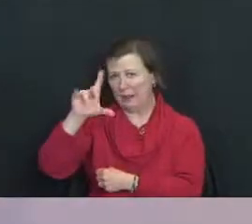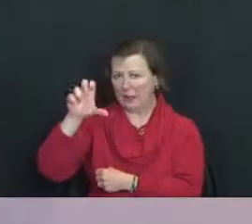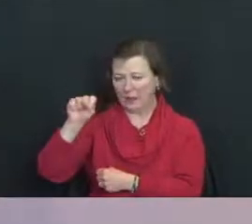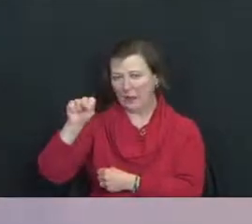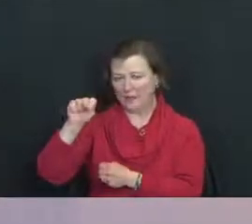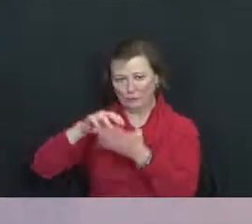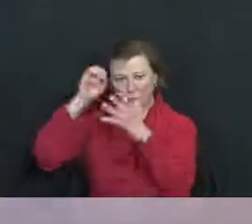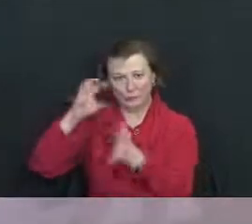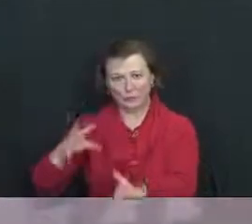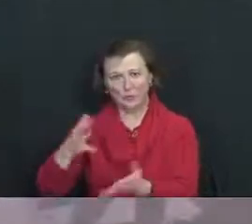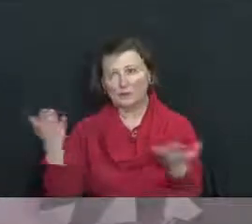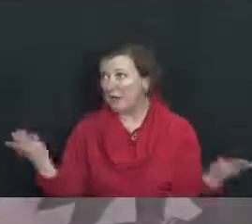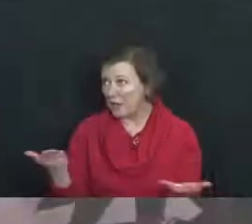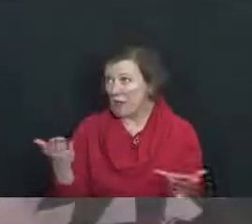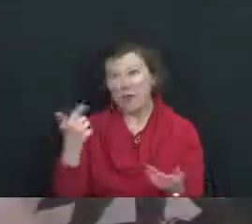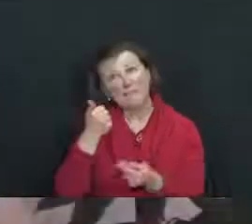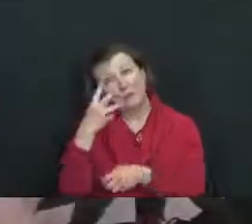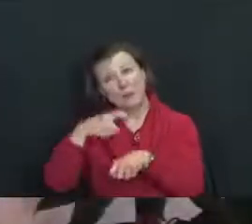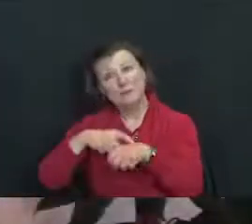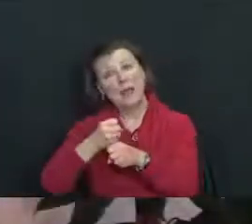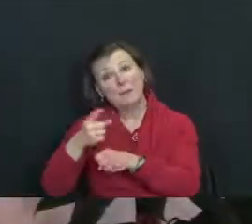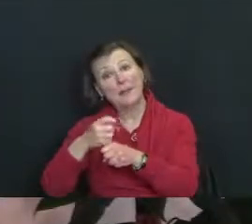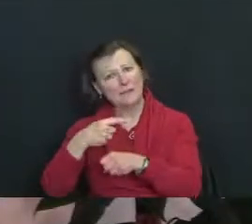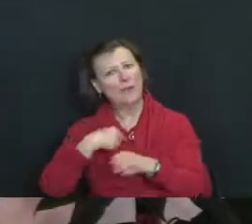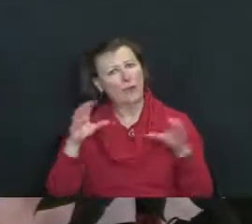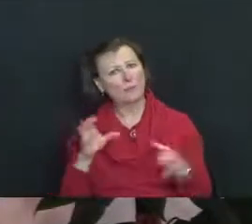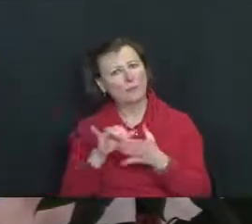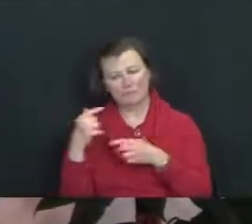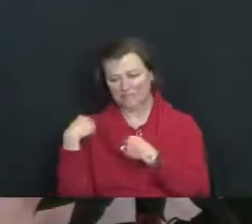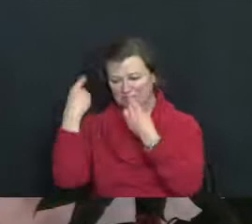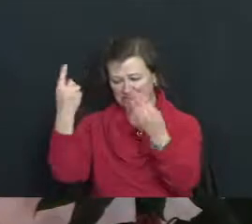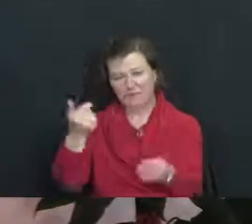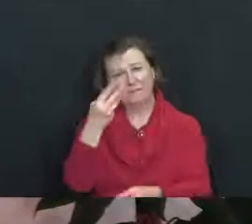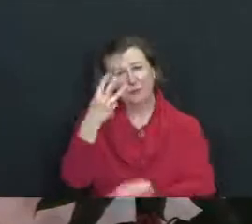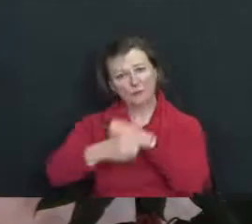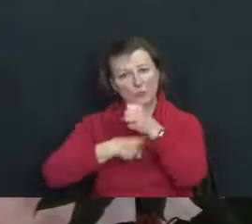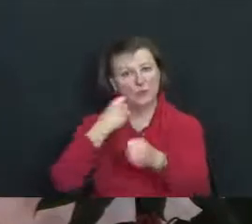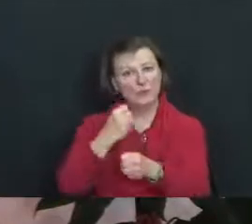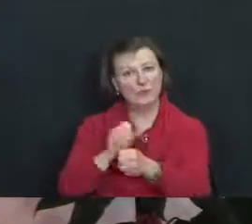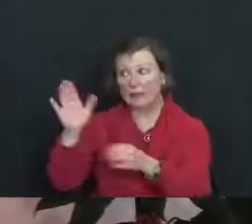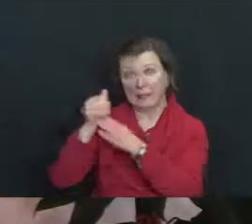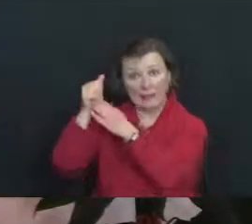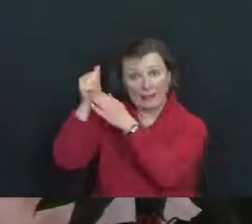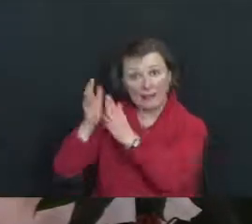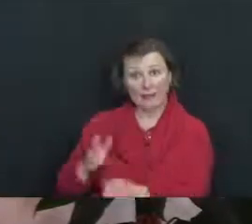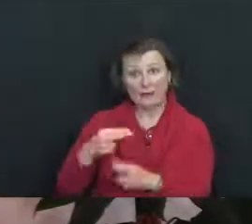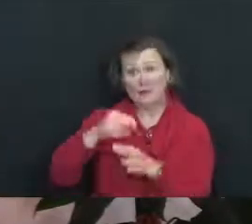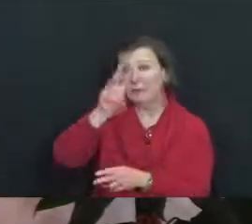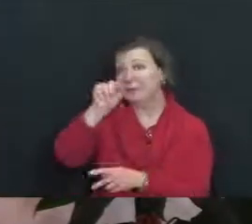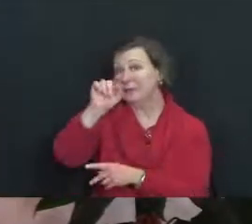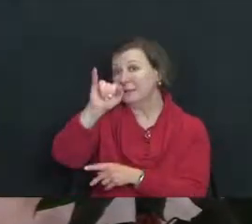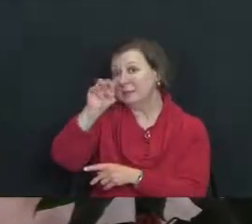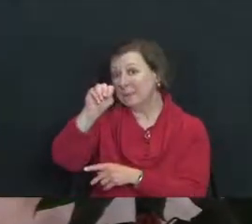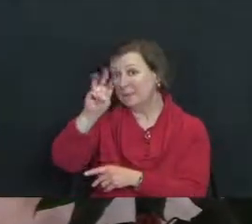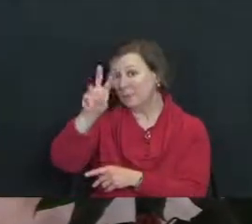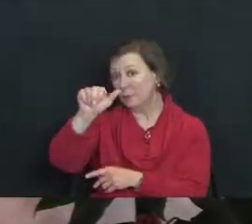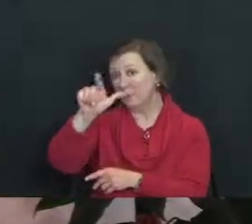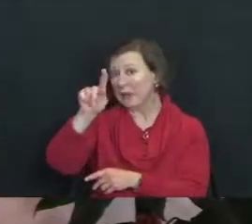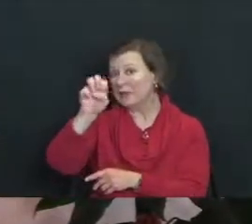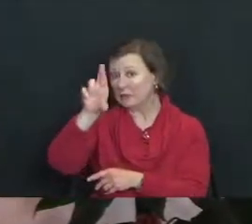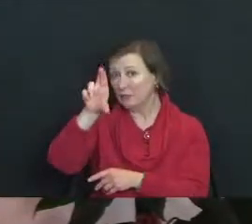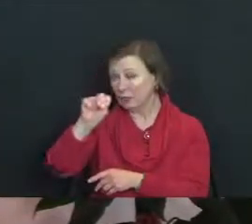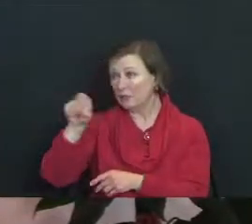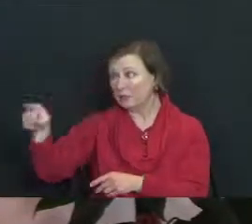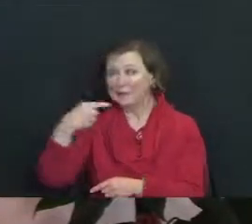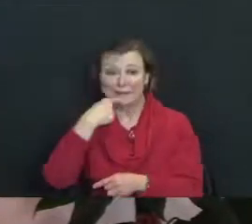year, I've been doing this for several years. Their leader, his name is Tim Walters, he tells the students